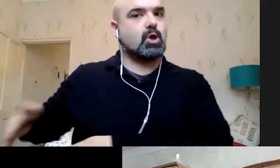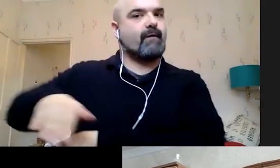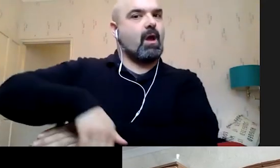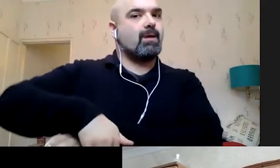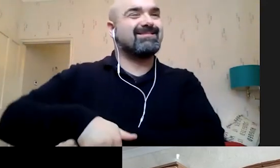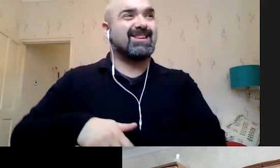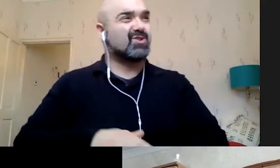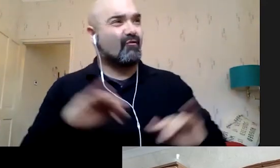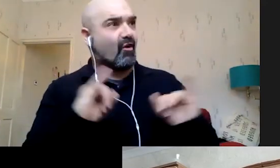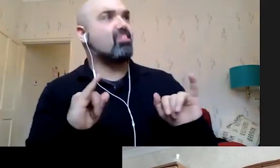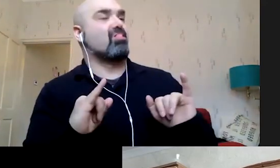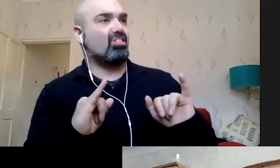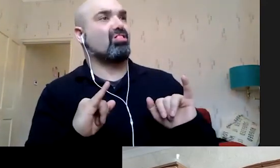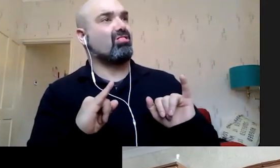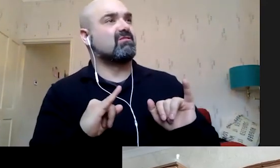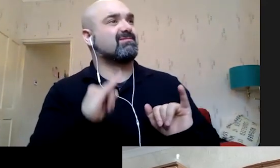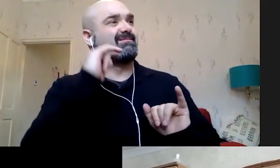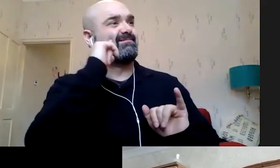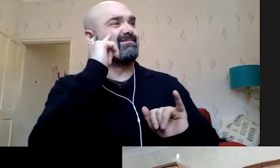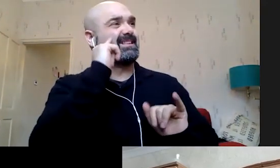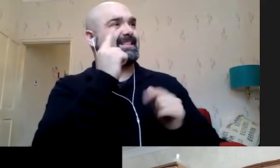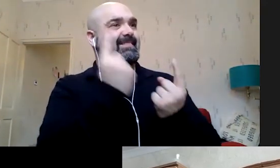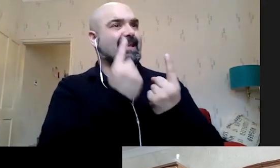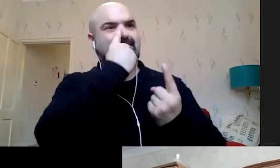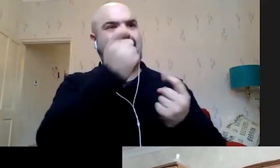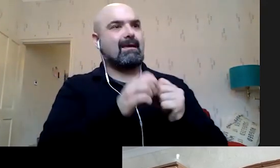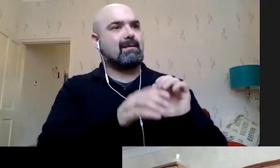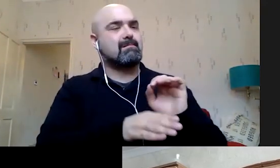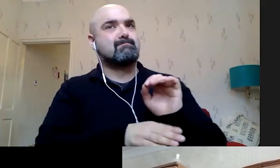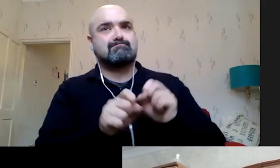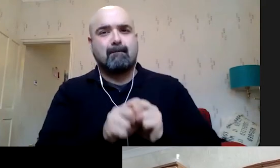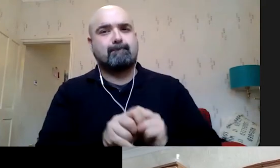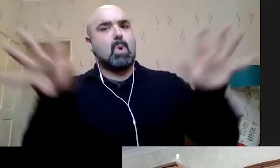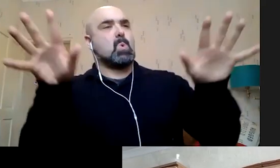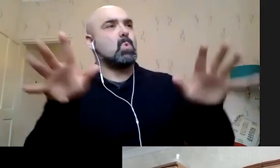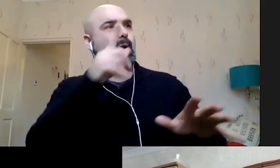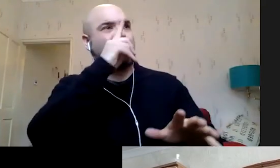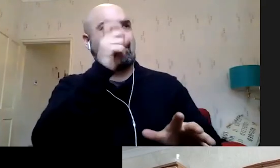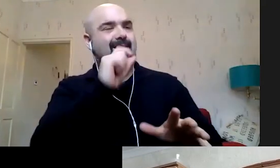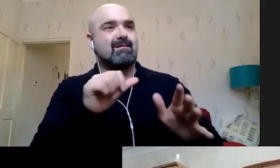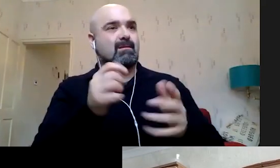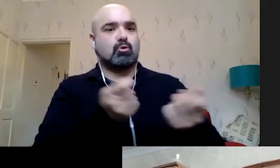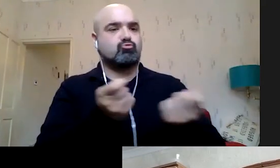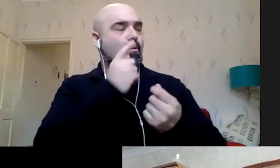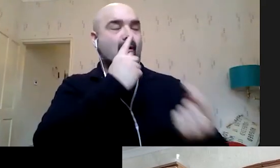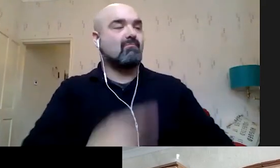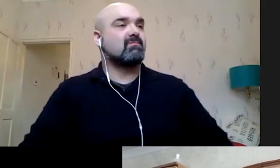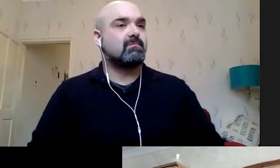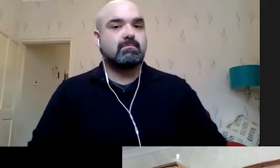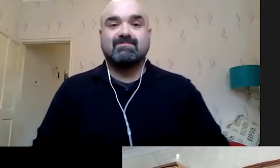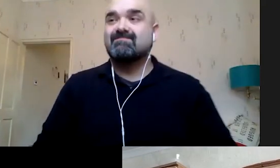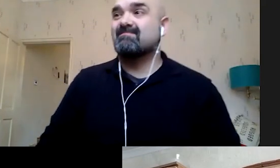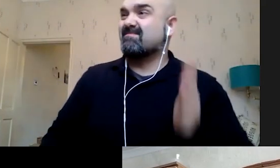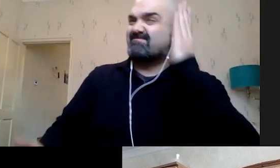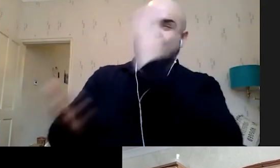awful, because, you know, things can then escalate and get absolutely out of hand. Yeah, I completely